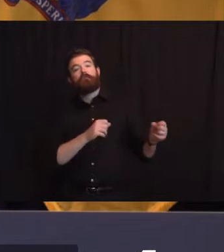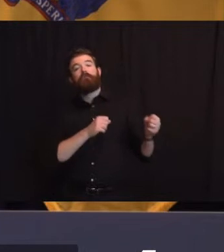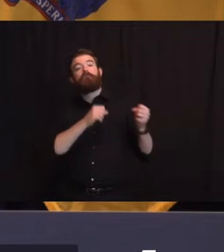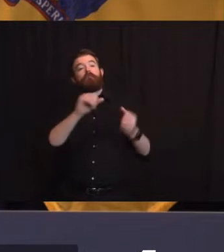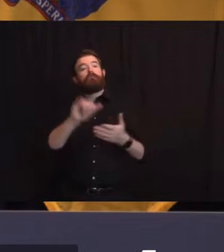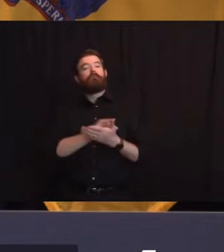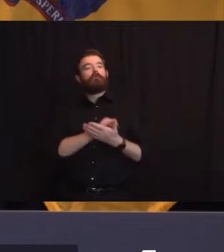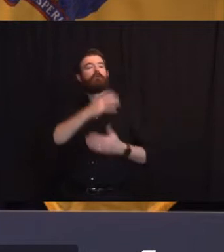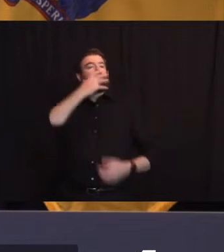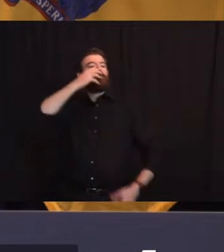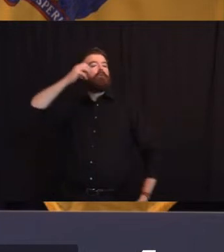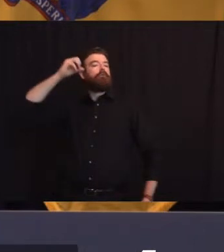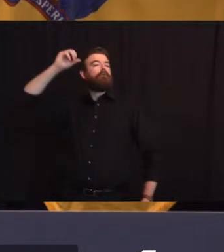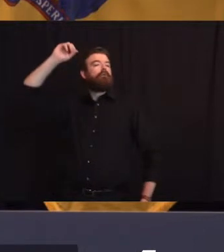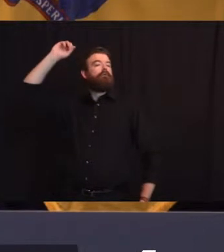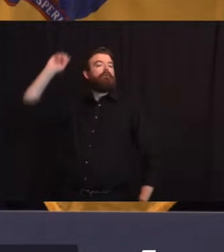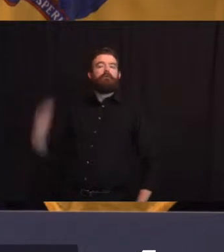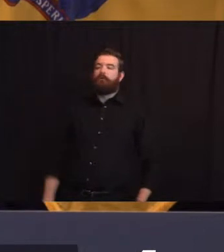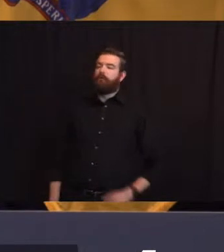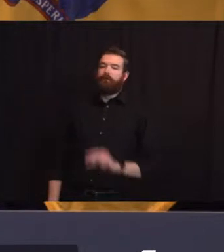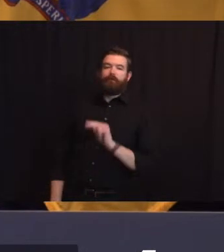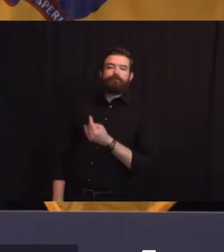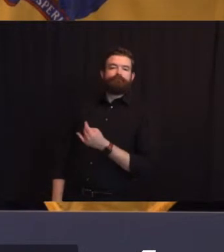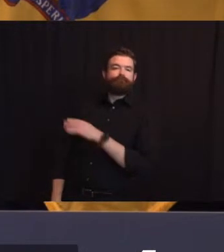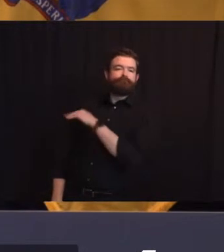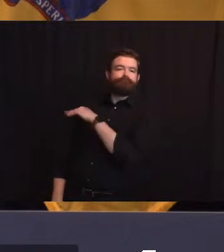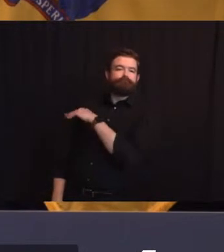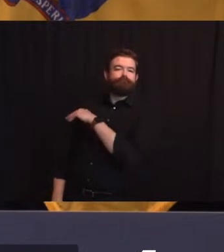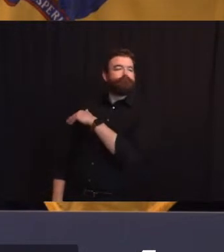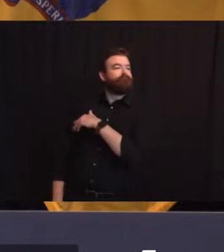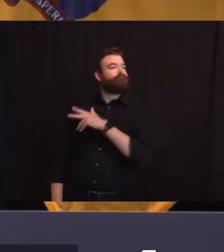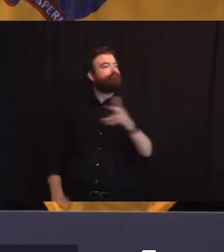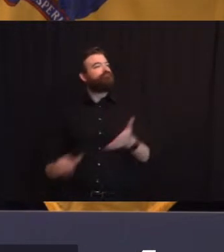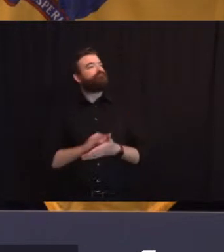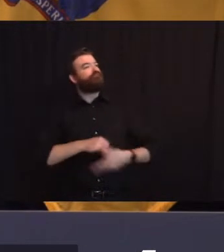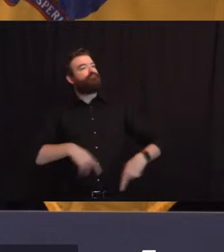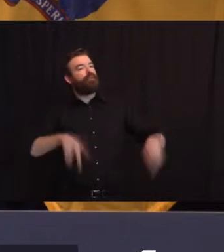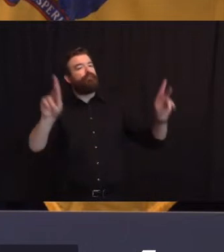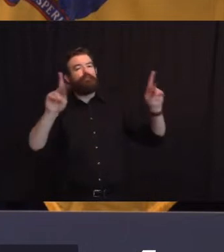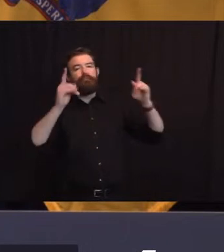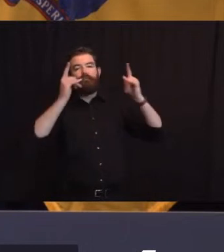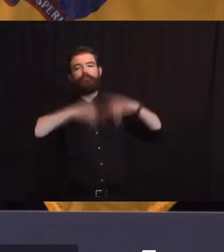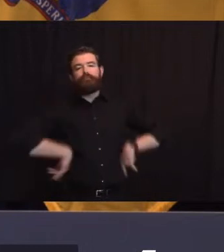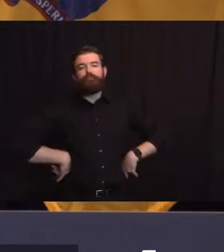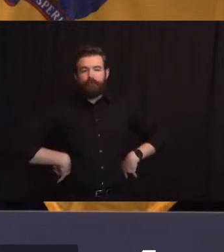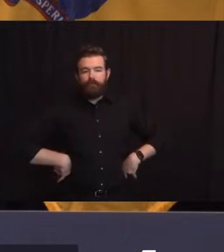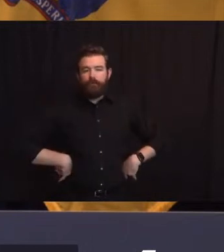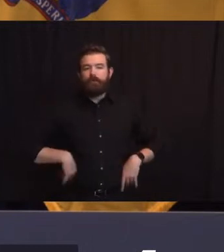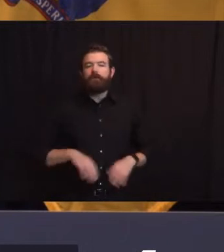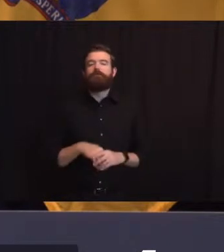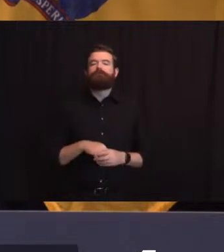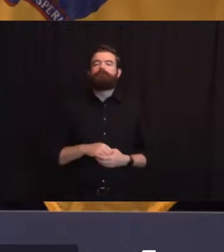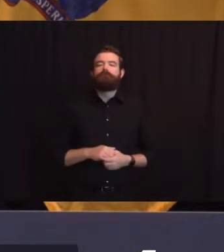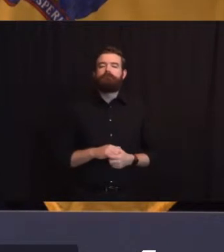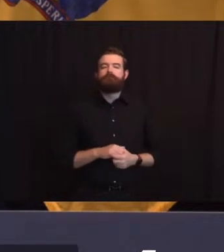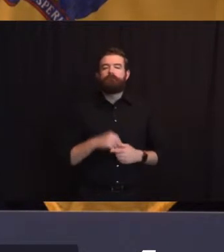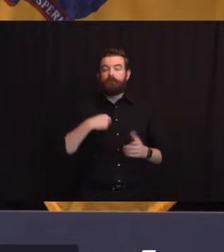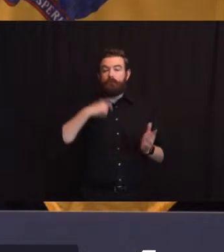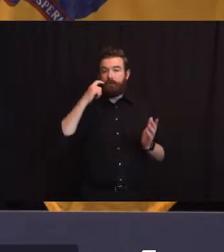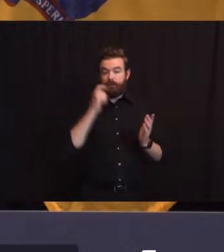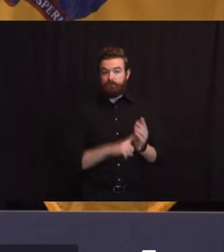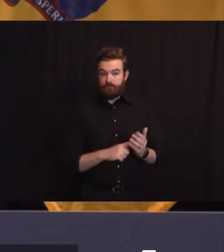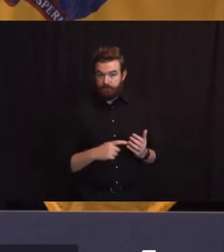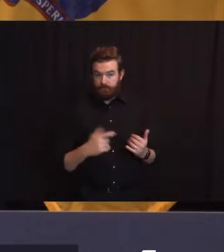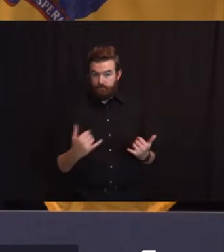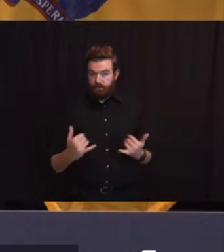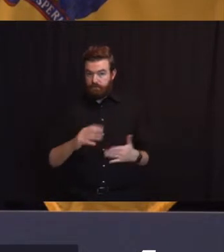Can you just give us a little more color on what people need to keep in mind? I did notice myself that over the weekend, a couple of people